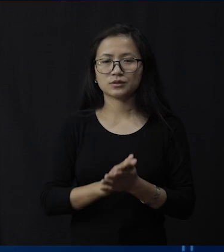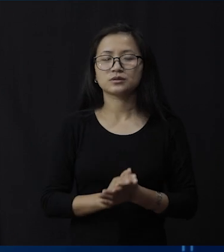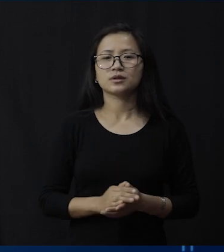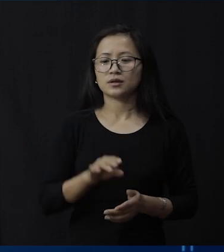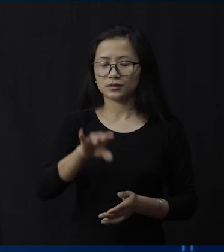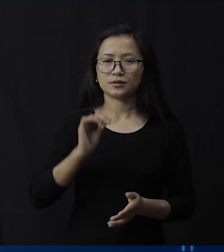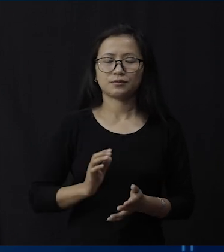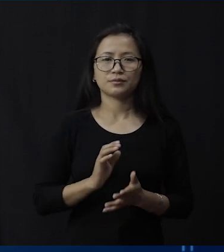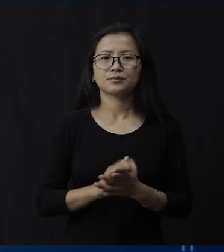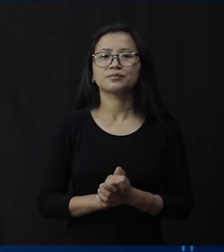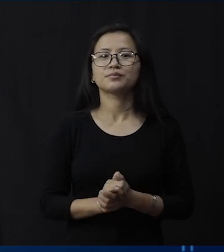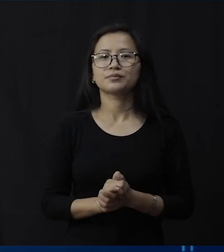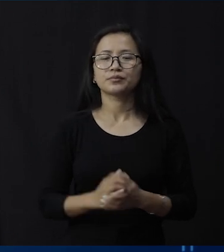taken